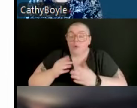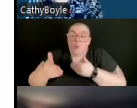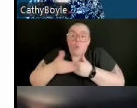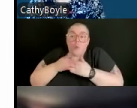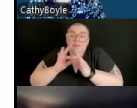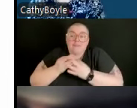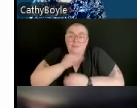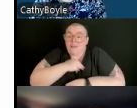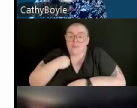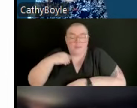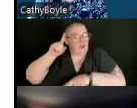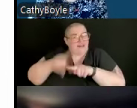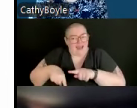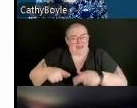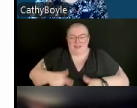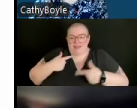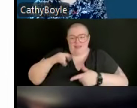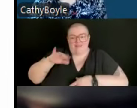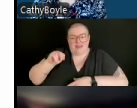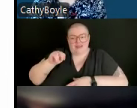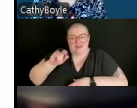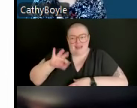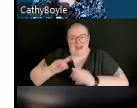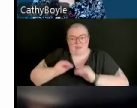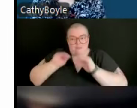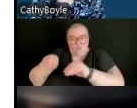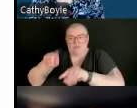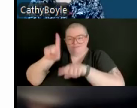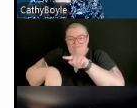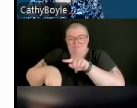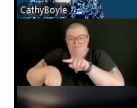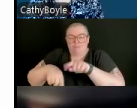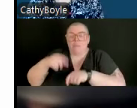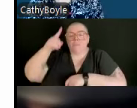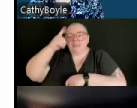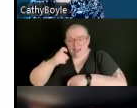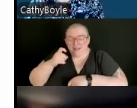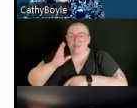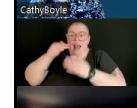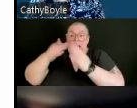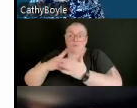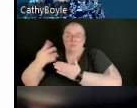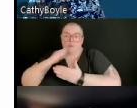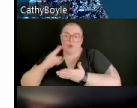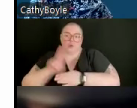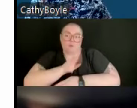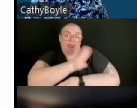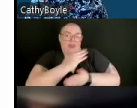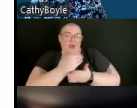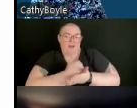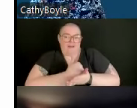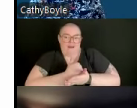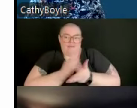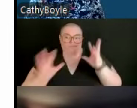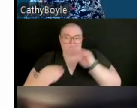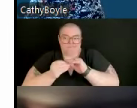their income will be considered in determining rent and eligibility by the housing program. However, the adult family